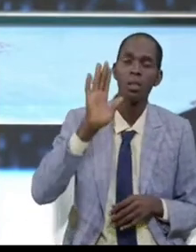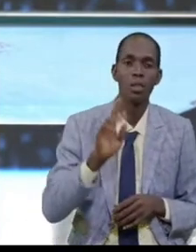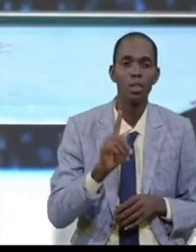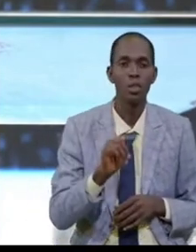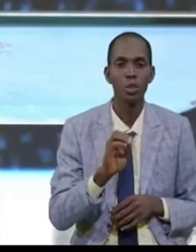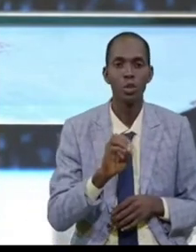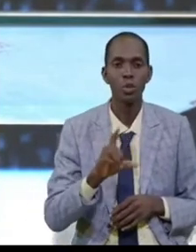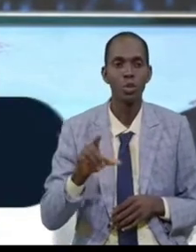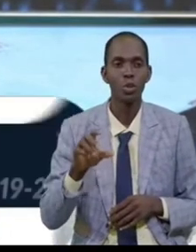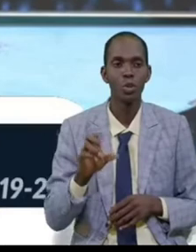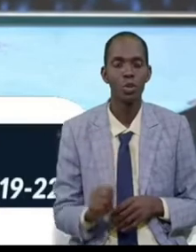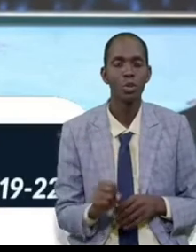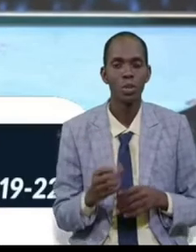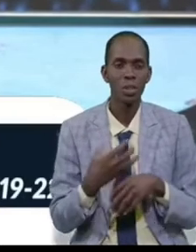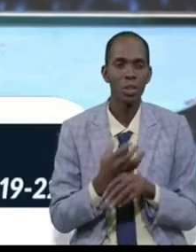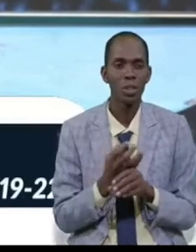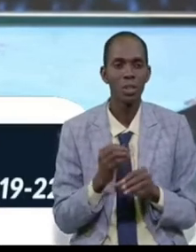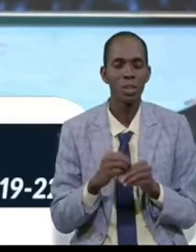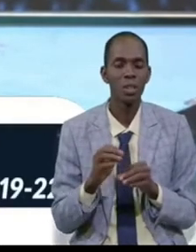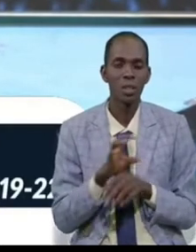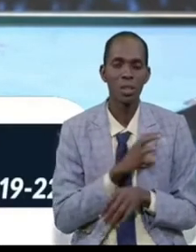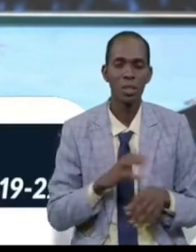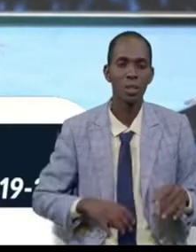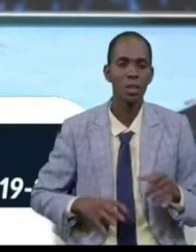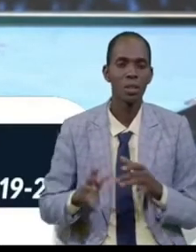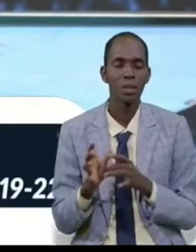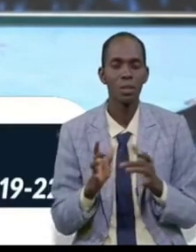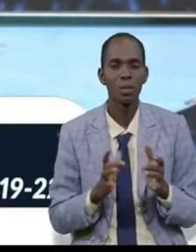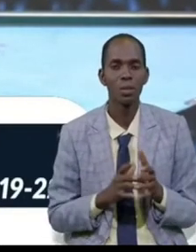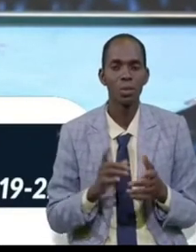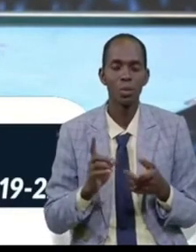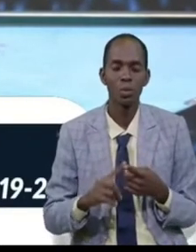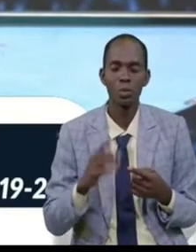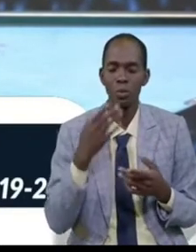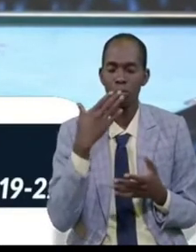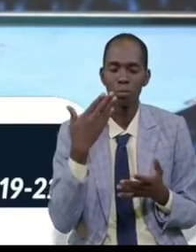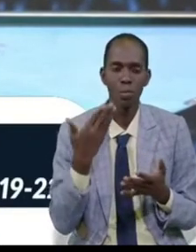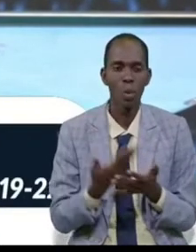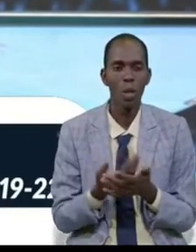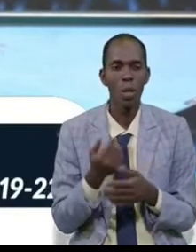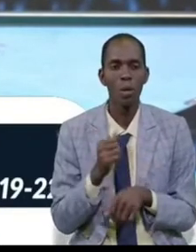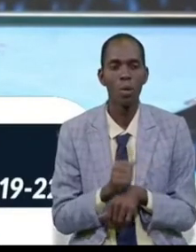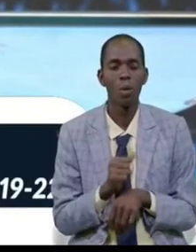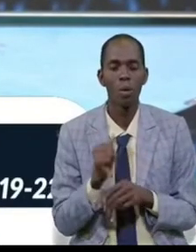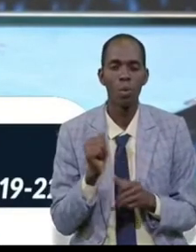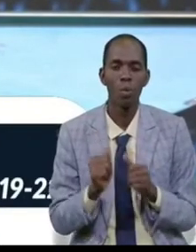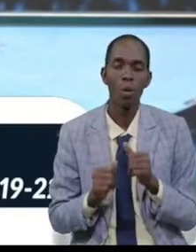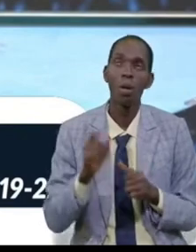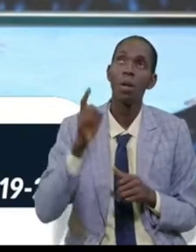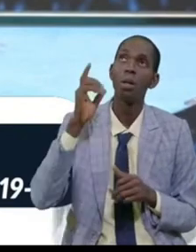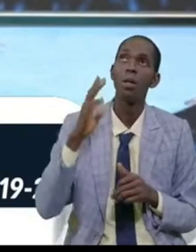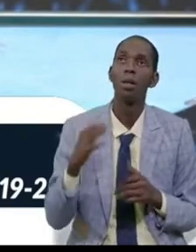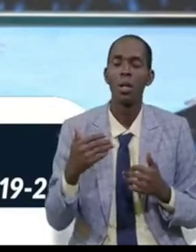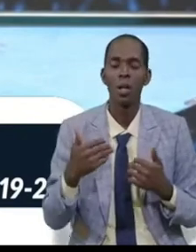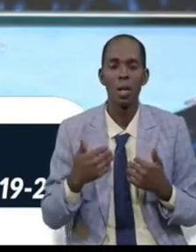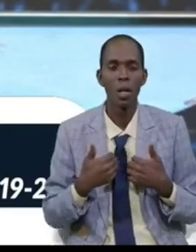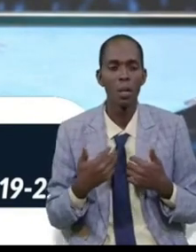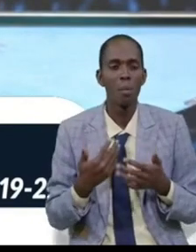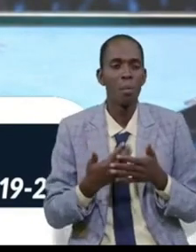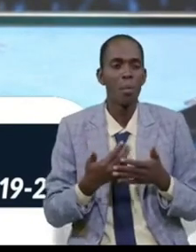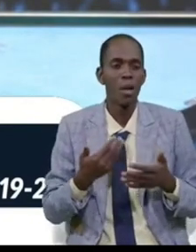created us like that, created in Christ Jesus unto good works, which God has